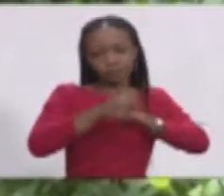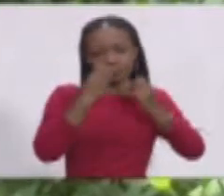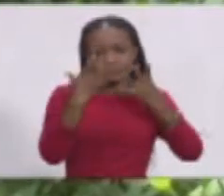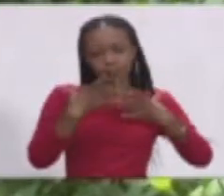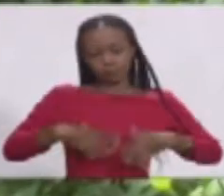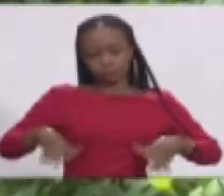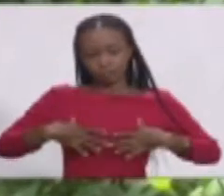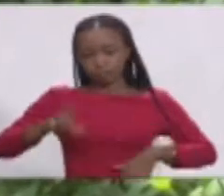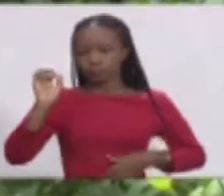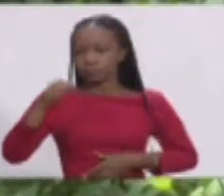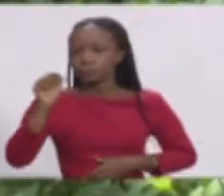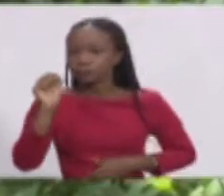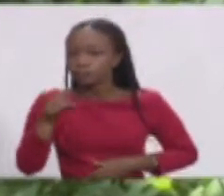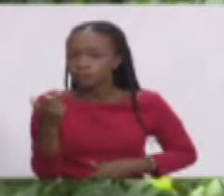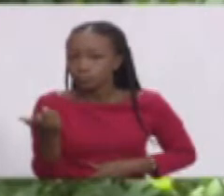can actually